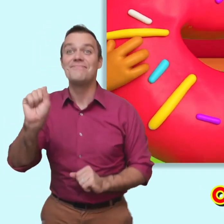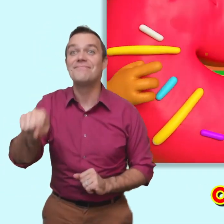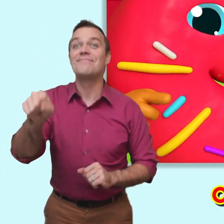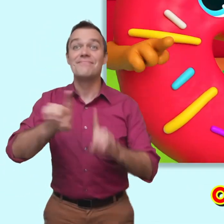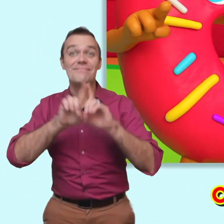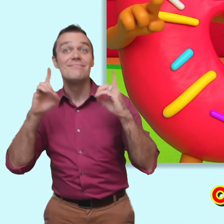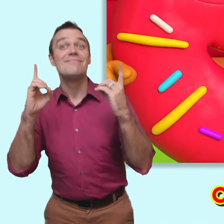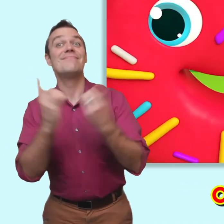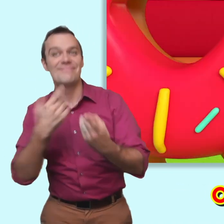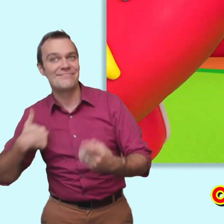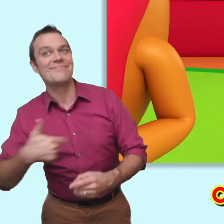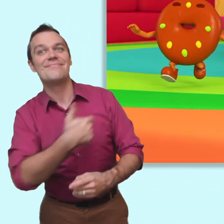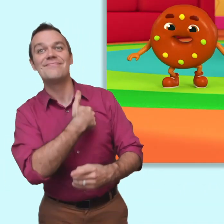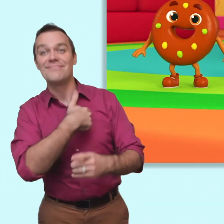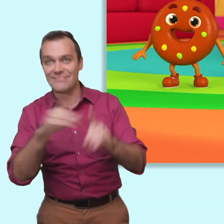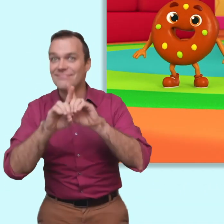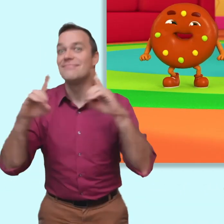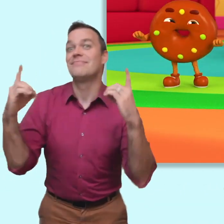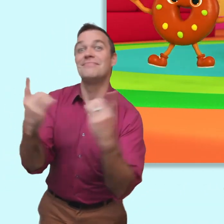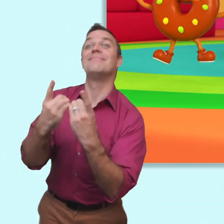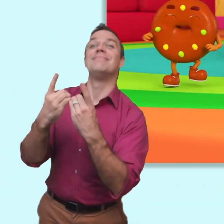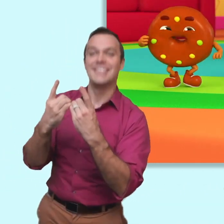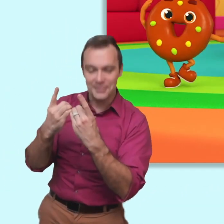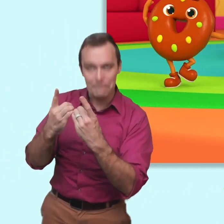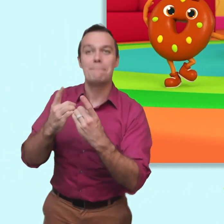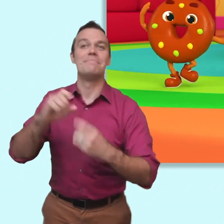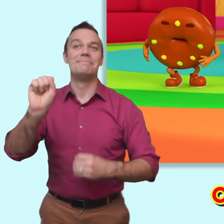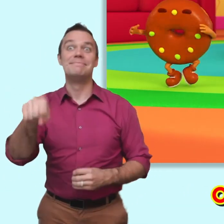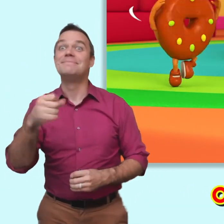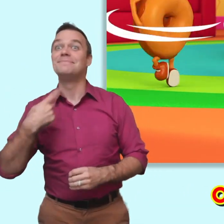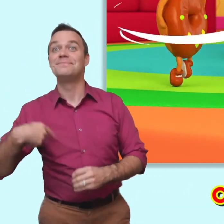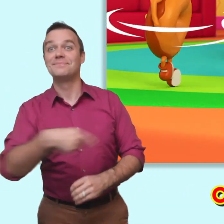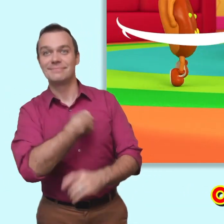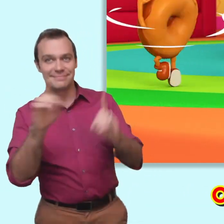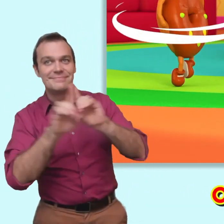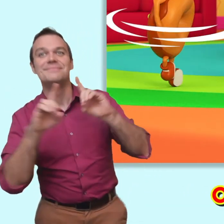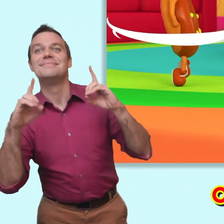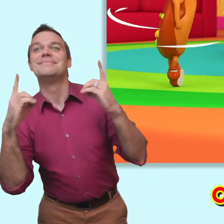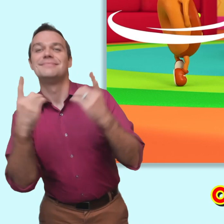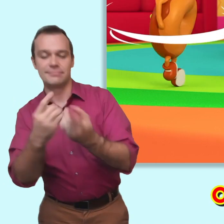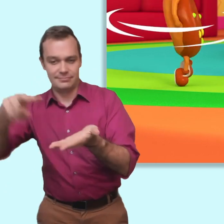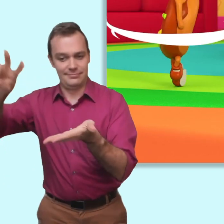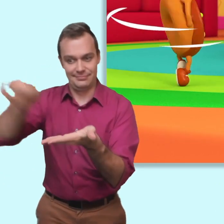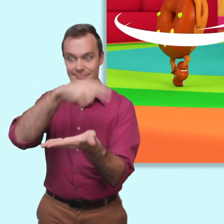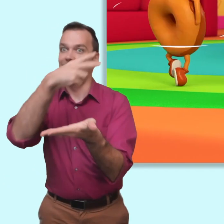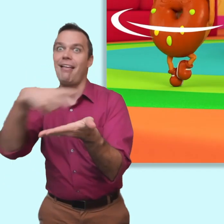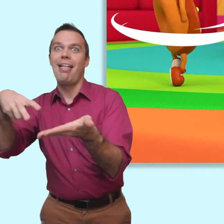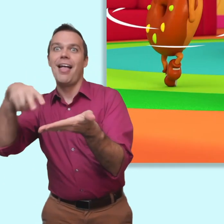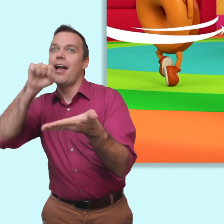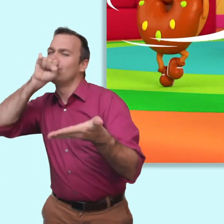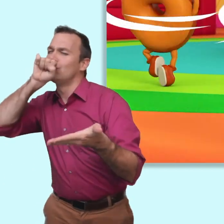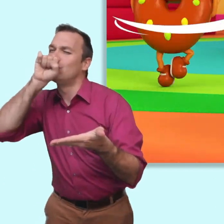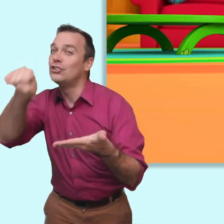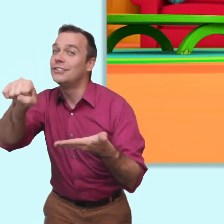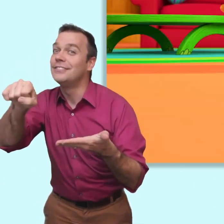Oh yes, we are the donuts, the donuts, the donuts. Oh yes, we are the donuts, and we